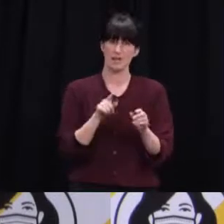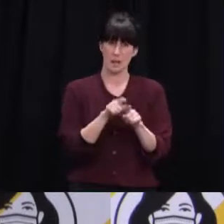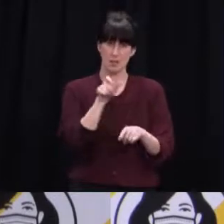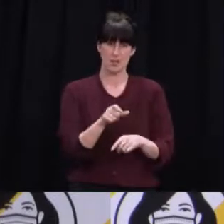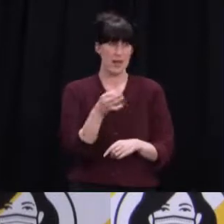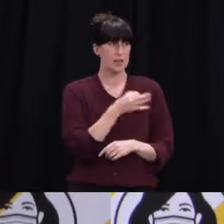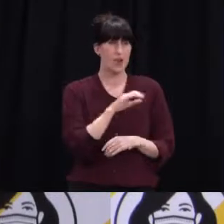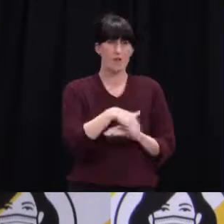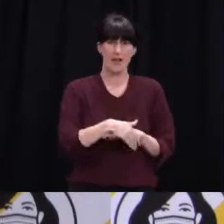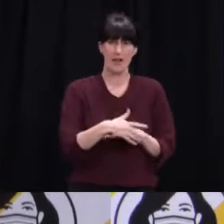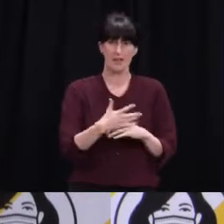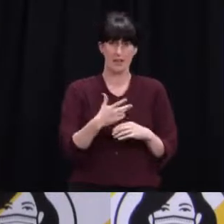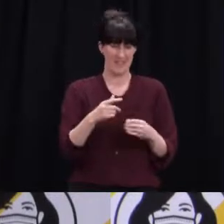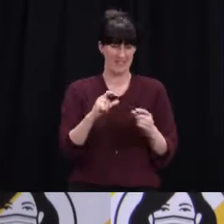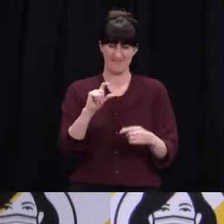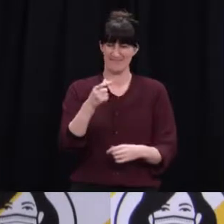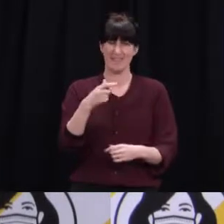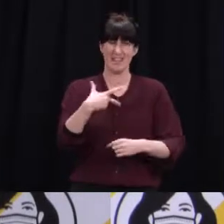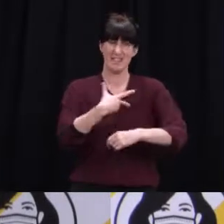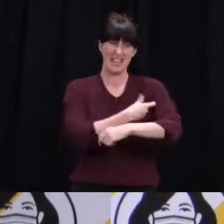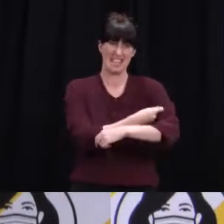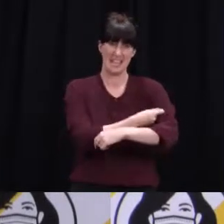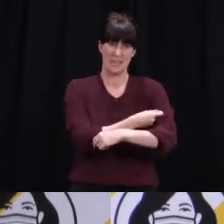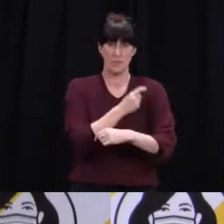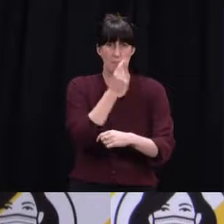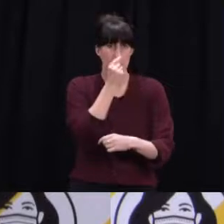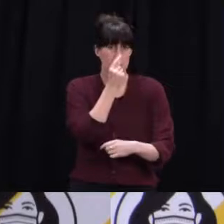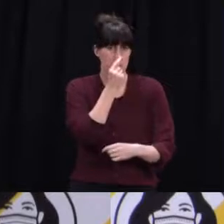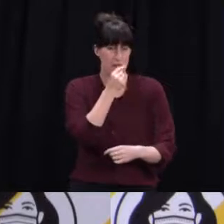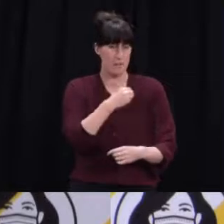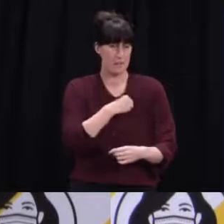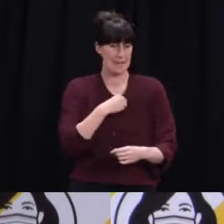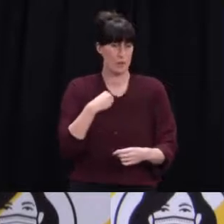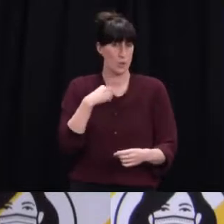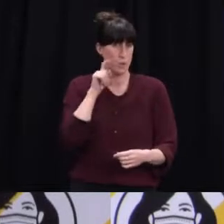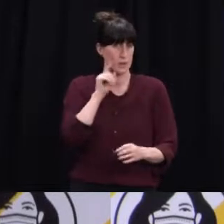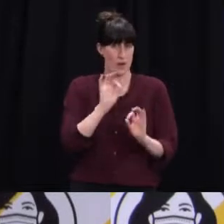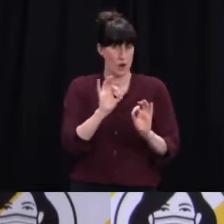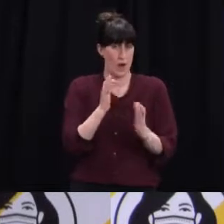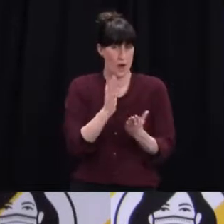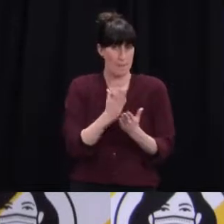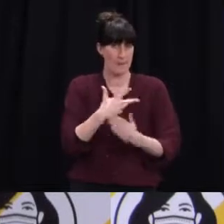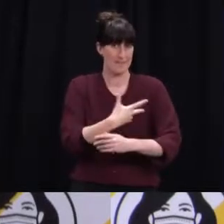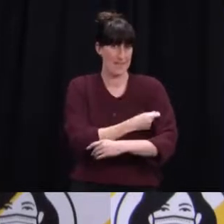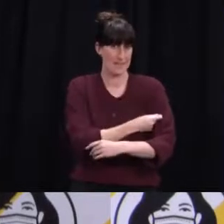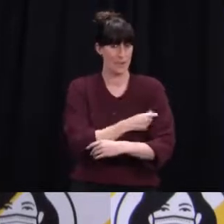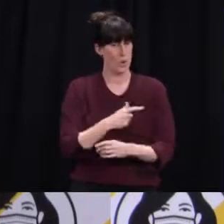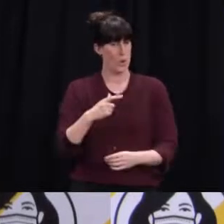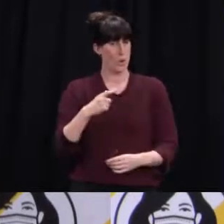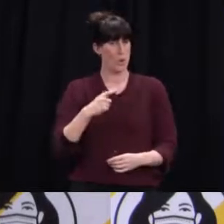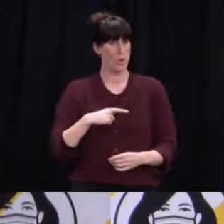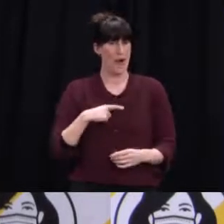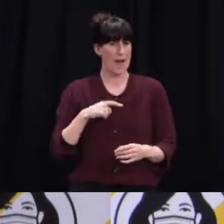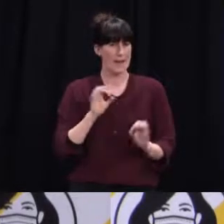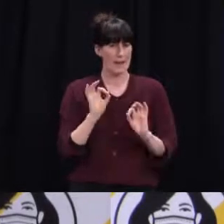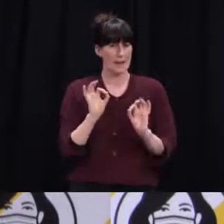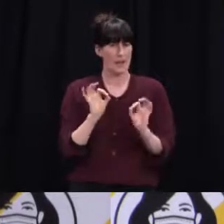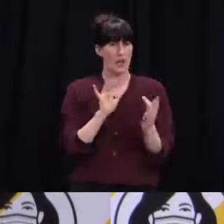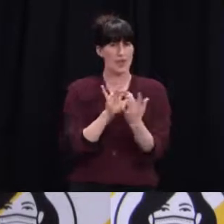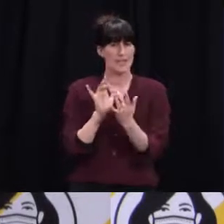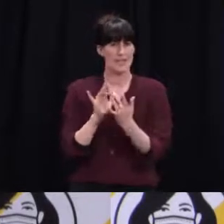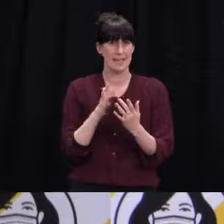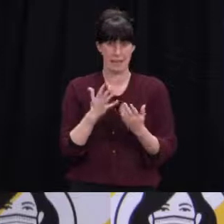the saline issue, why did you not contact those 732 people who got the jab that day